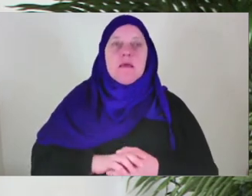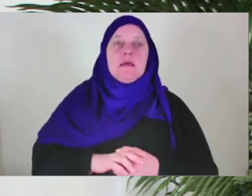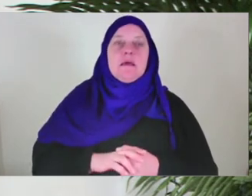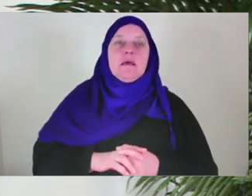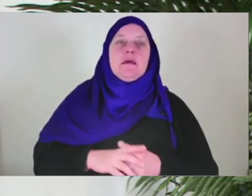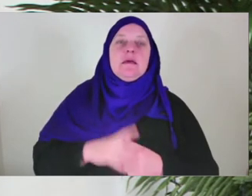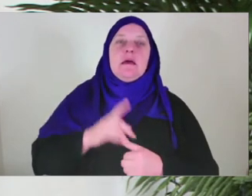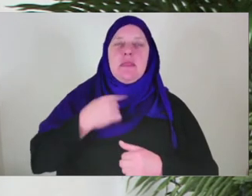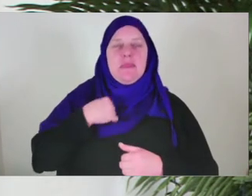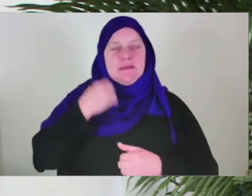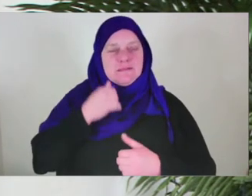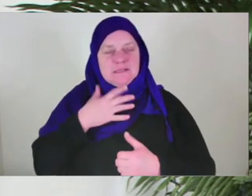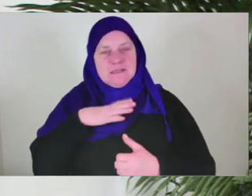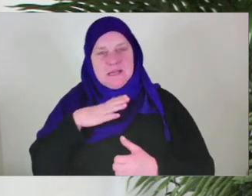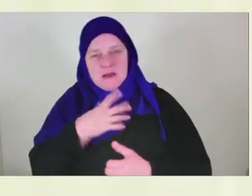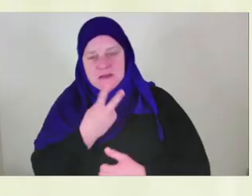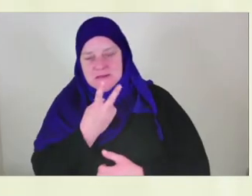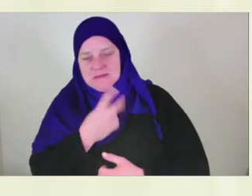depth and detail.